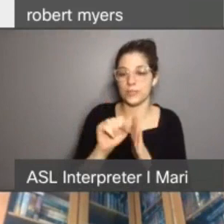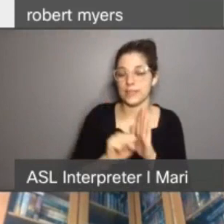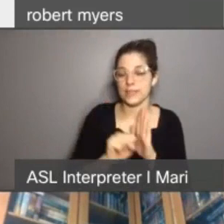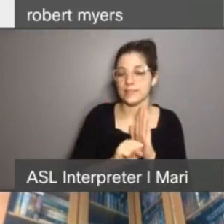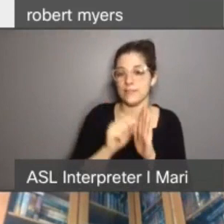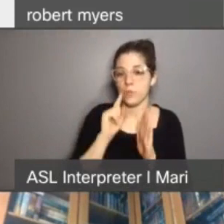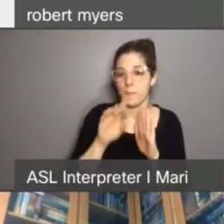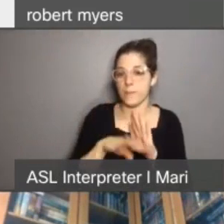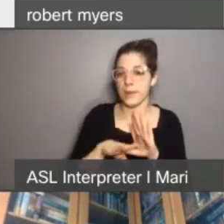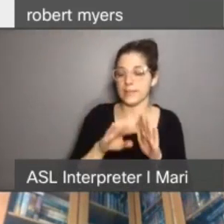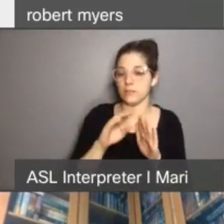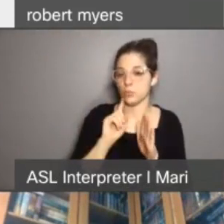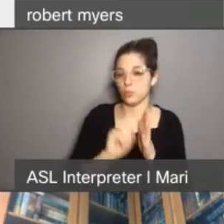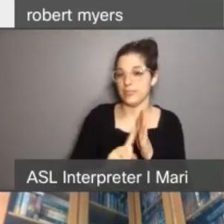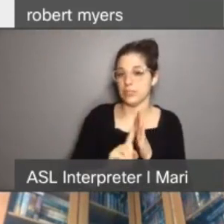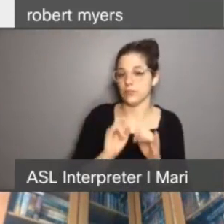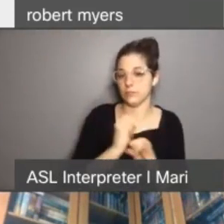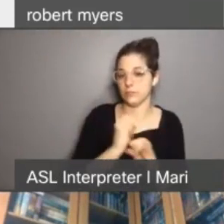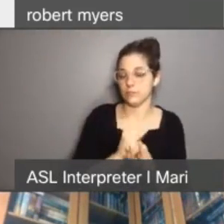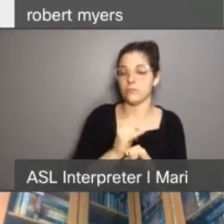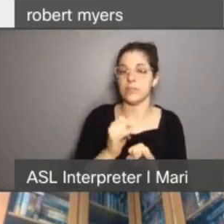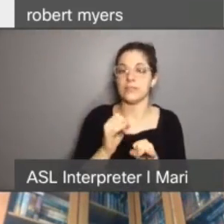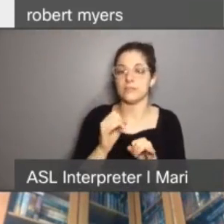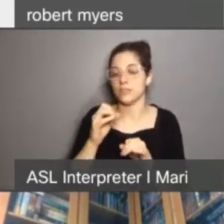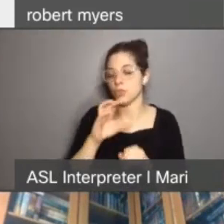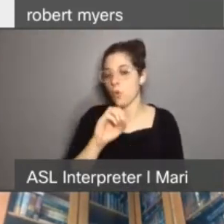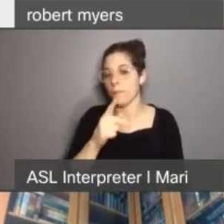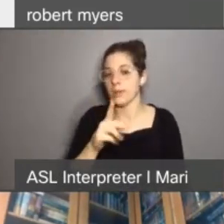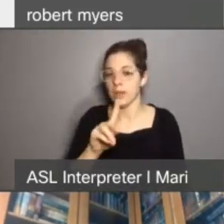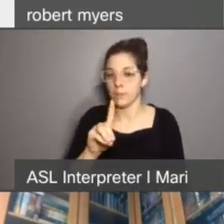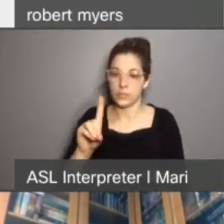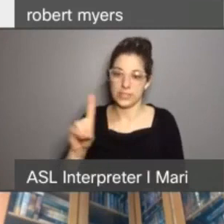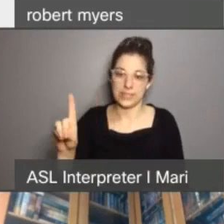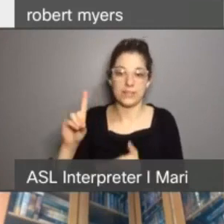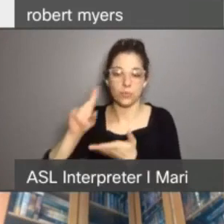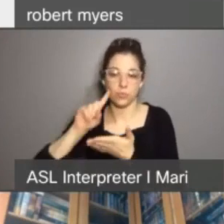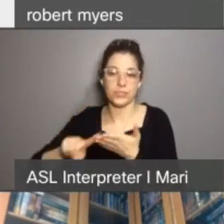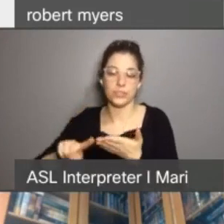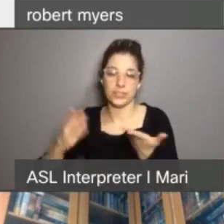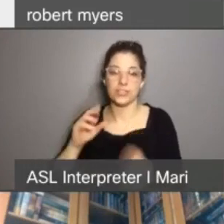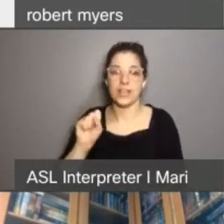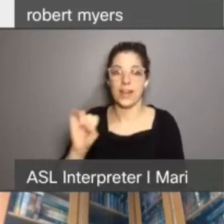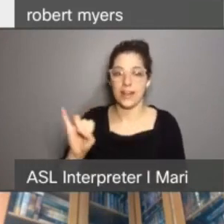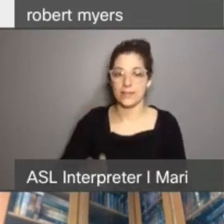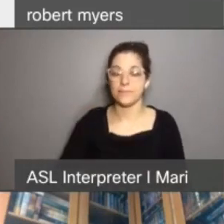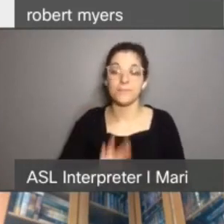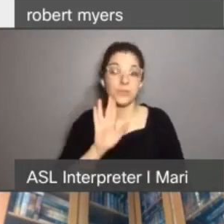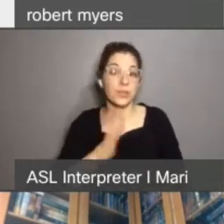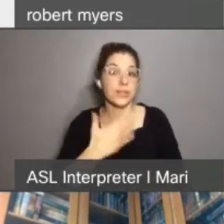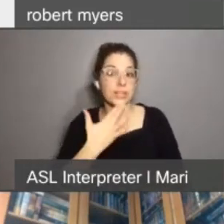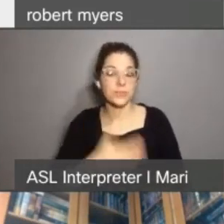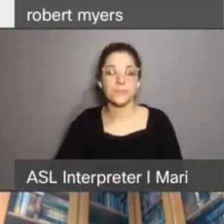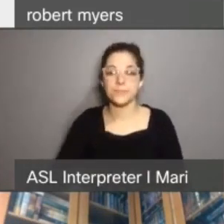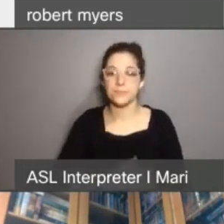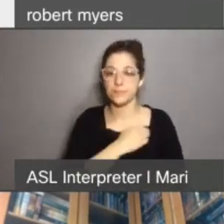Basic Research, which is the research arm of OPWDD here in Staten Island. Great. Thank you,